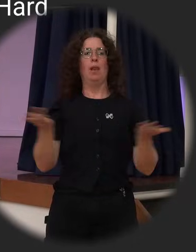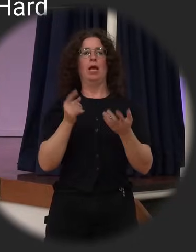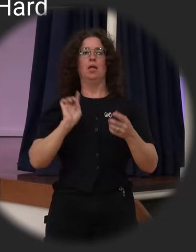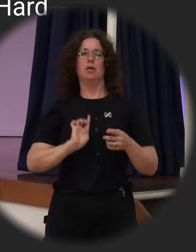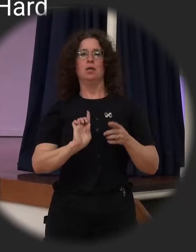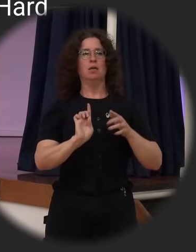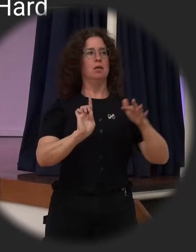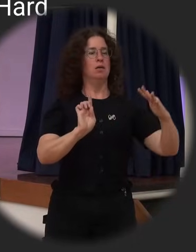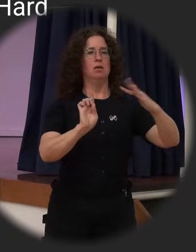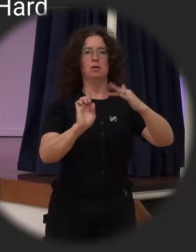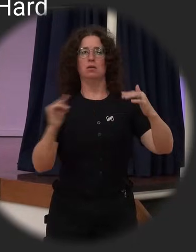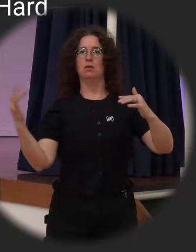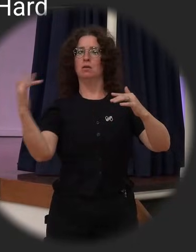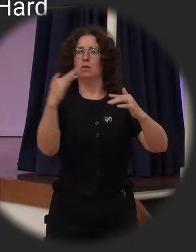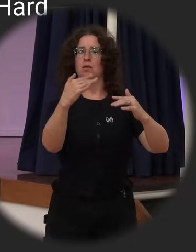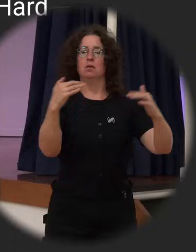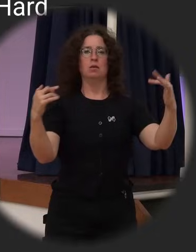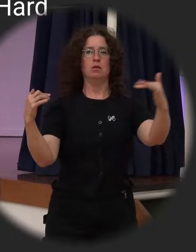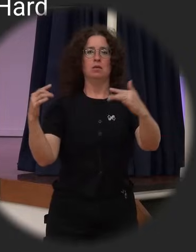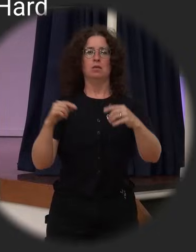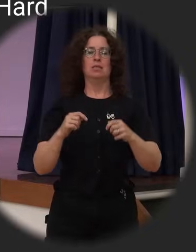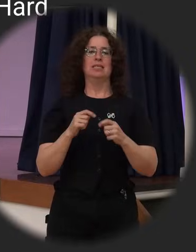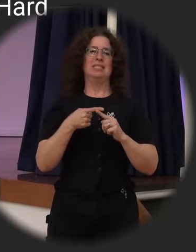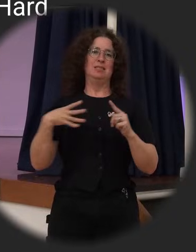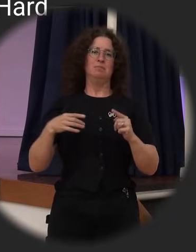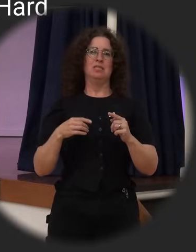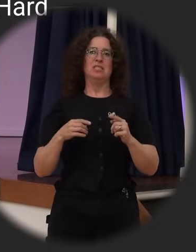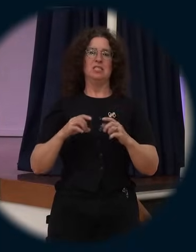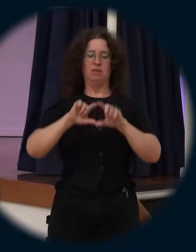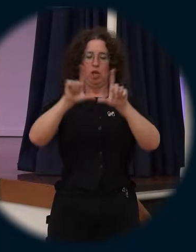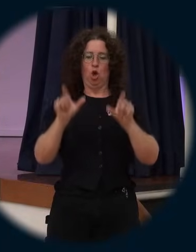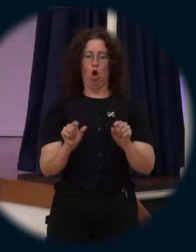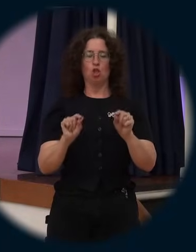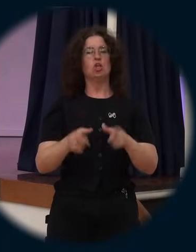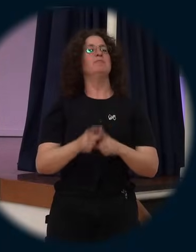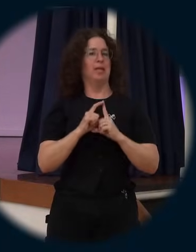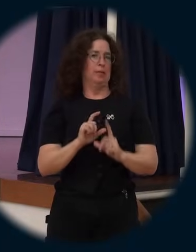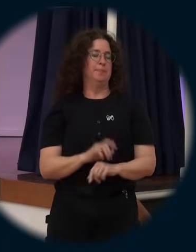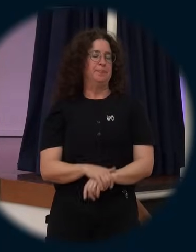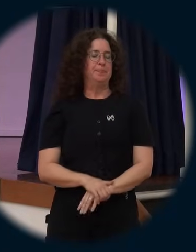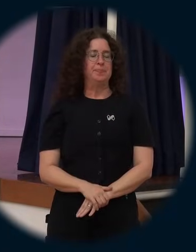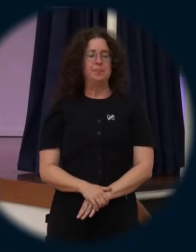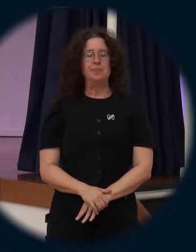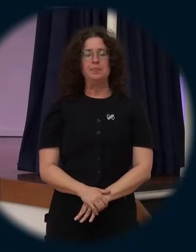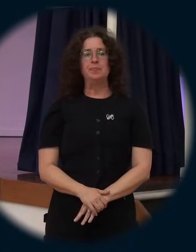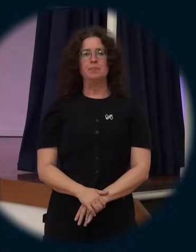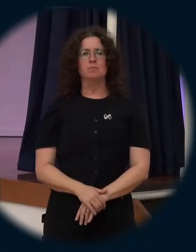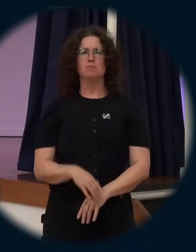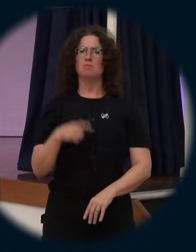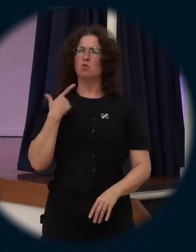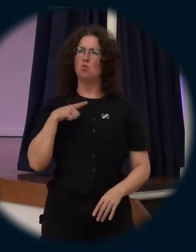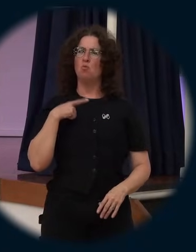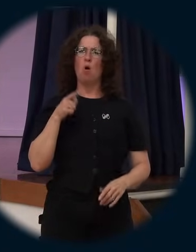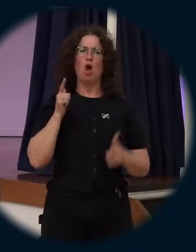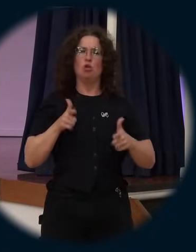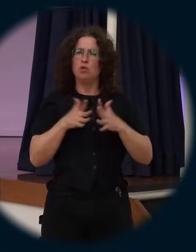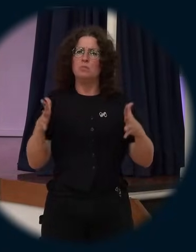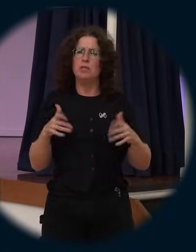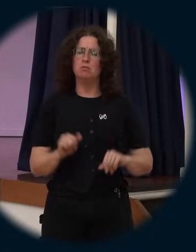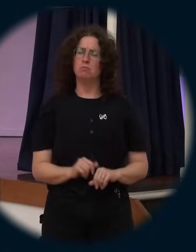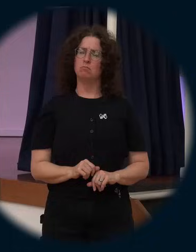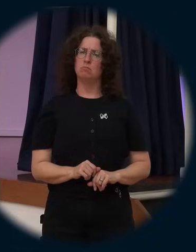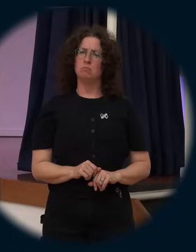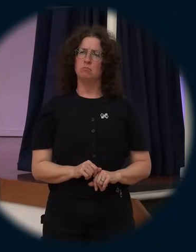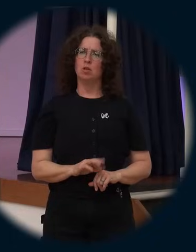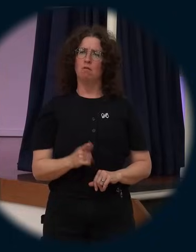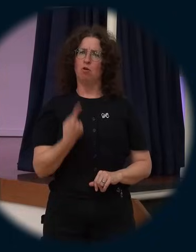quite a complicated process, especially on consoles, stuff like that. So why is the game too big to